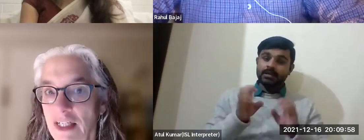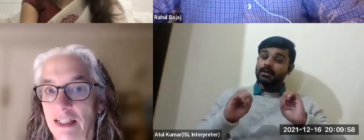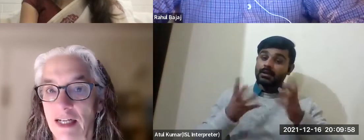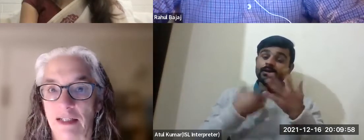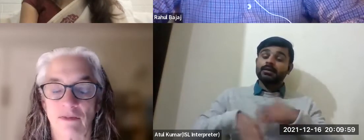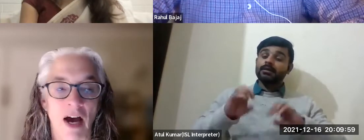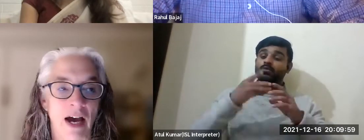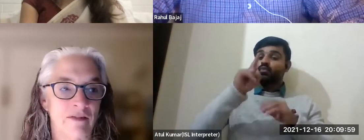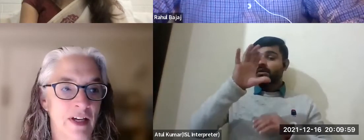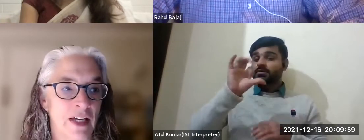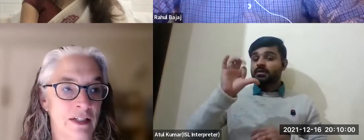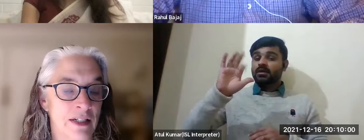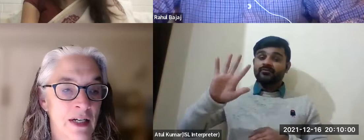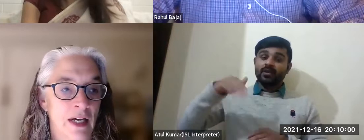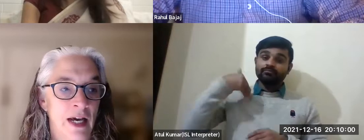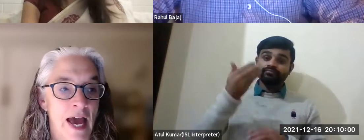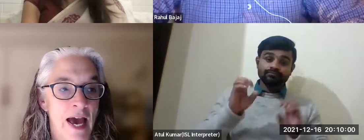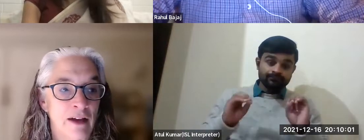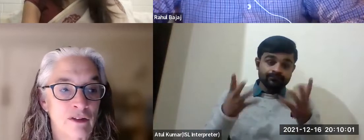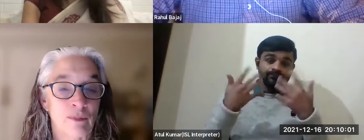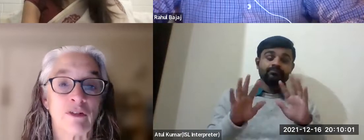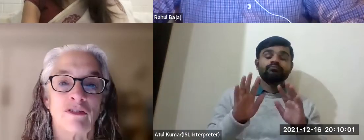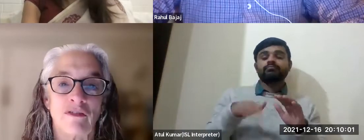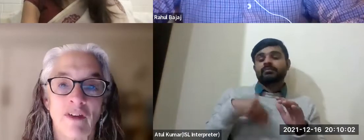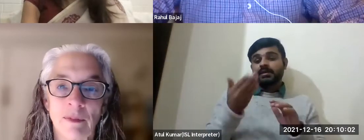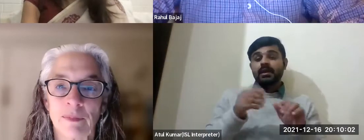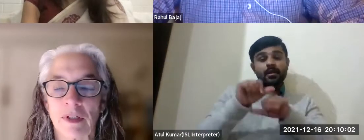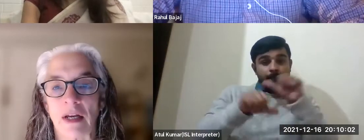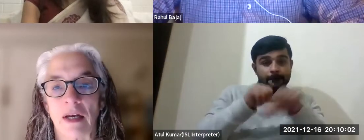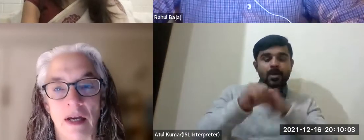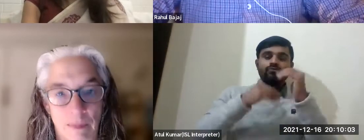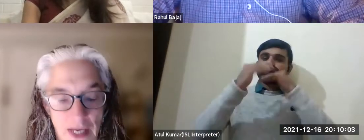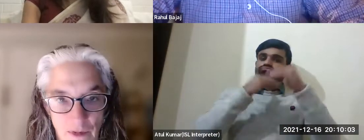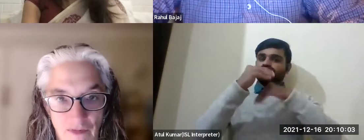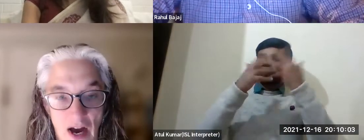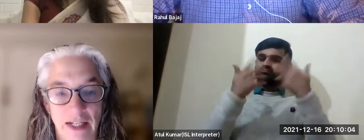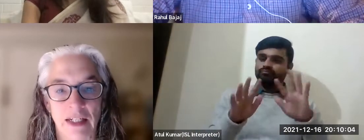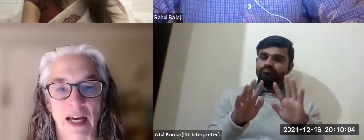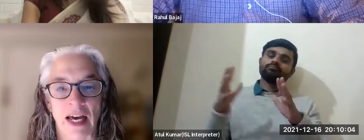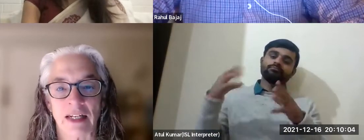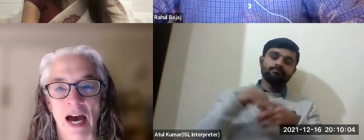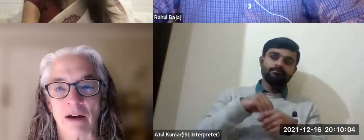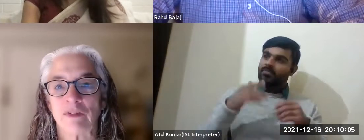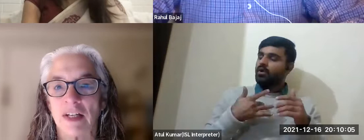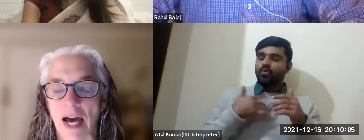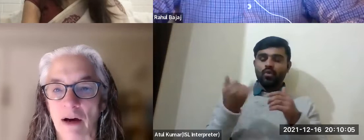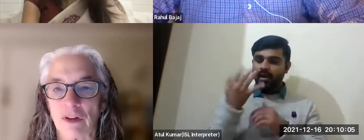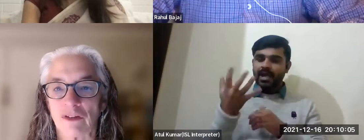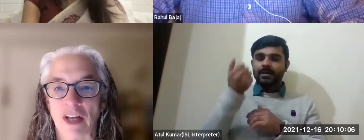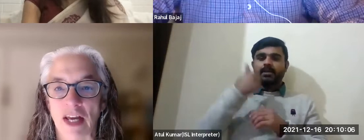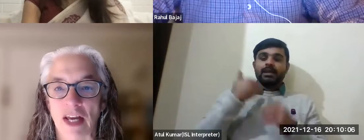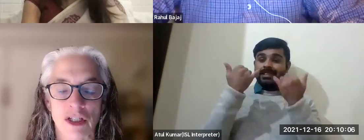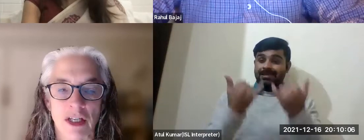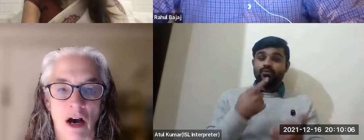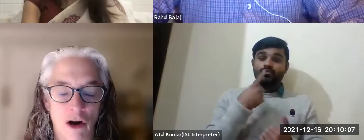started in 1995. And as the process developed, it became refined. And I would say now